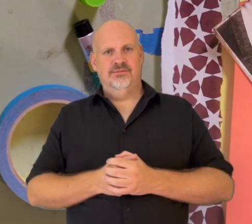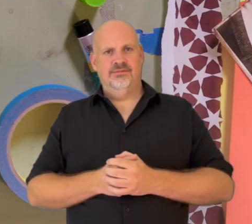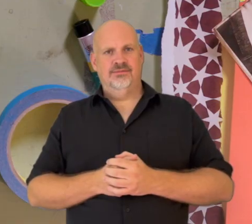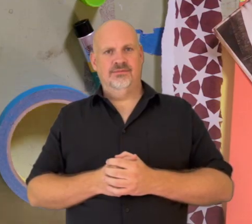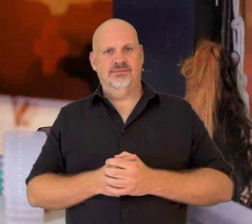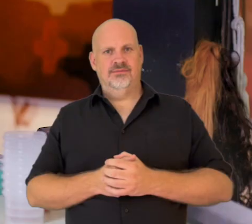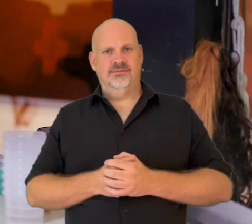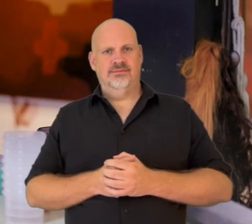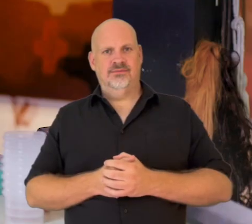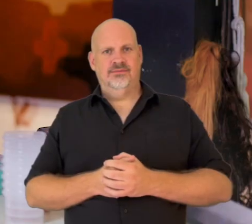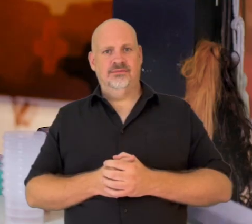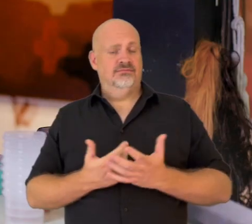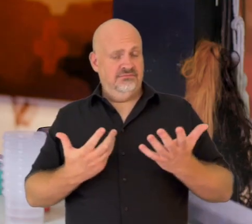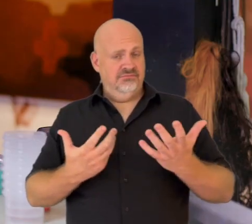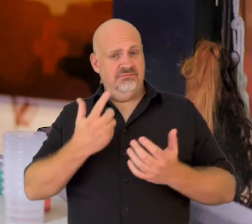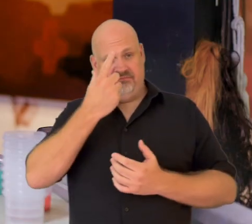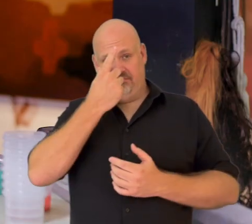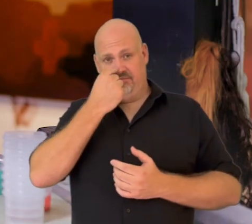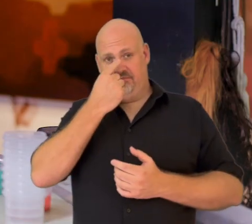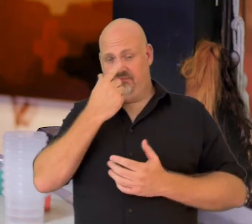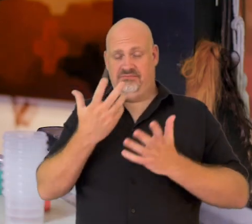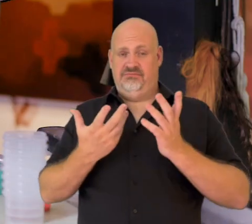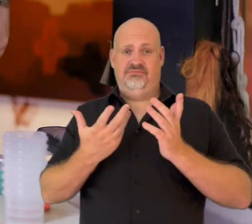And we could always go back